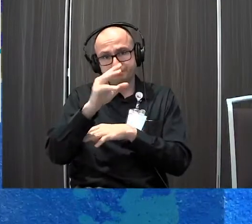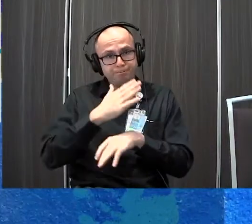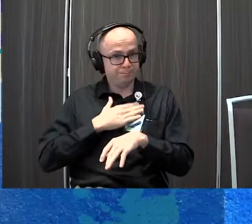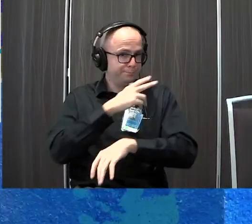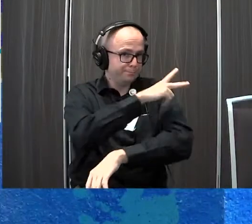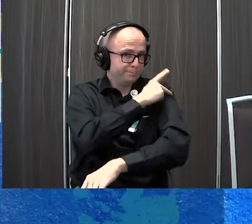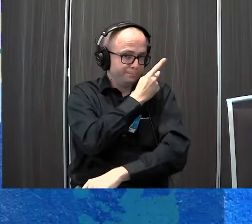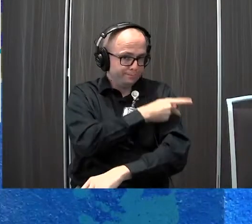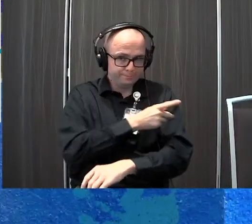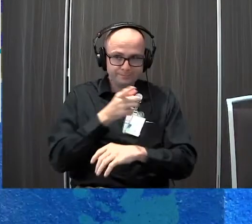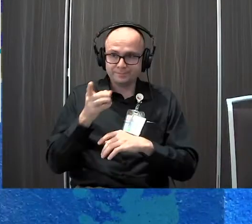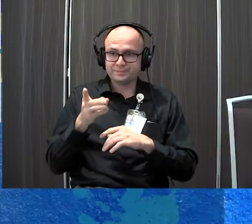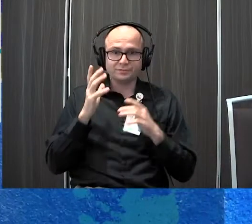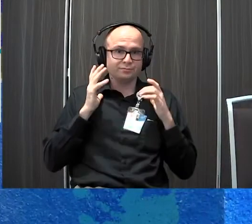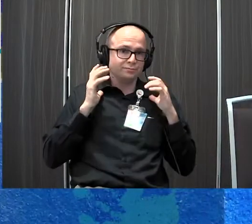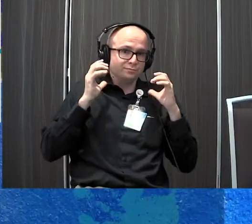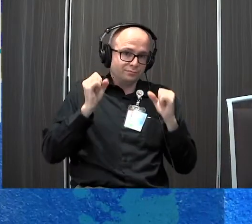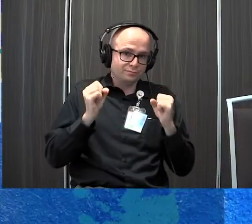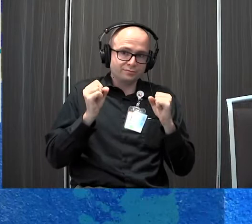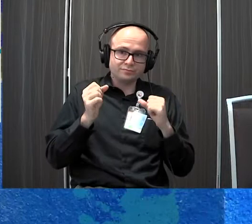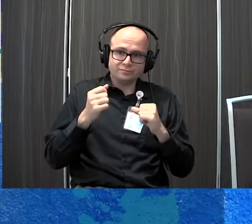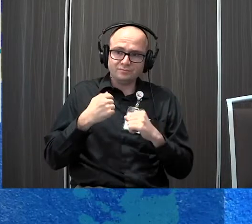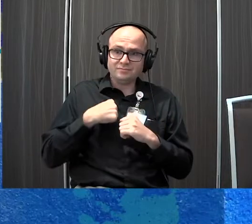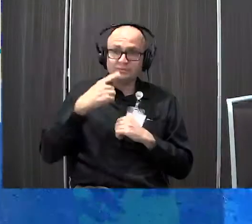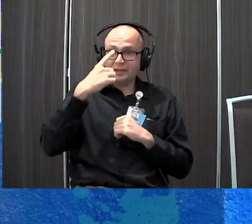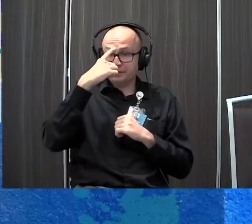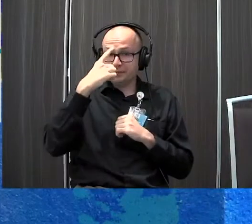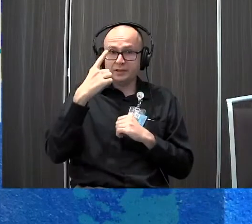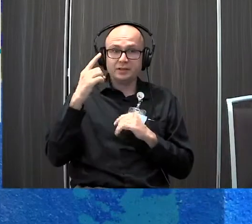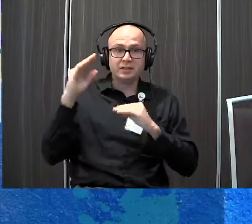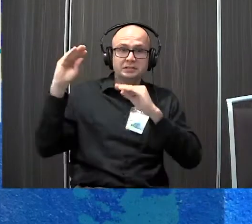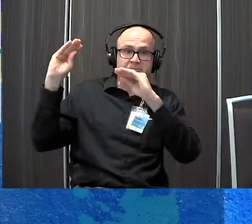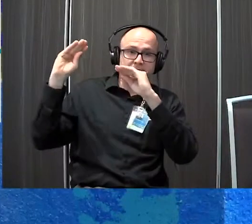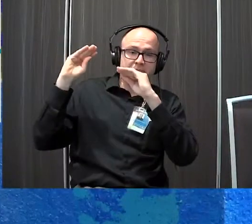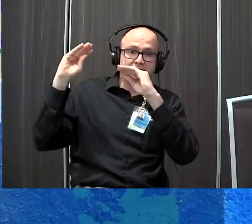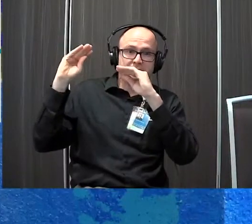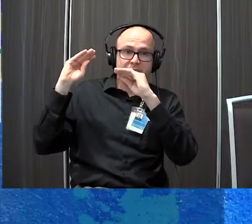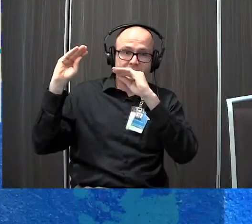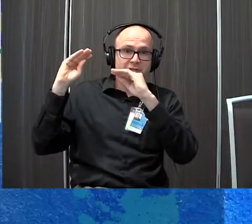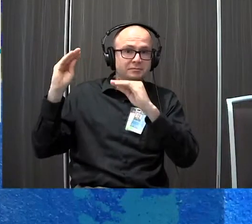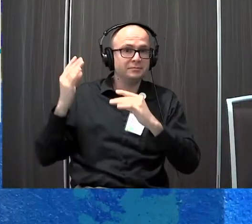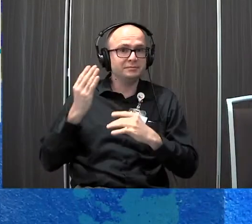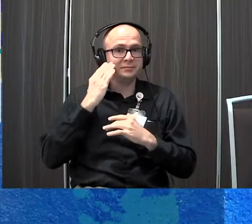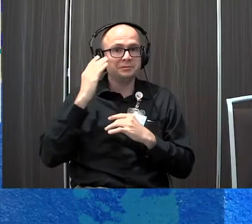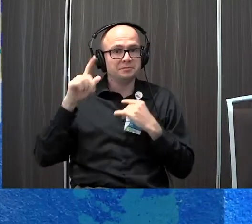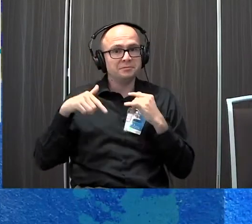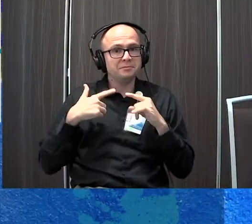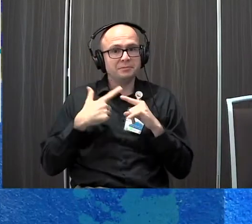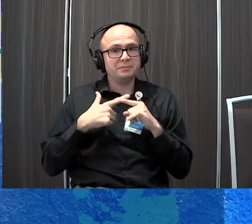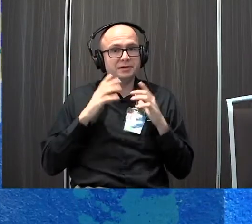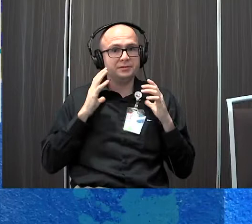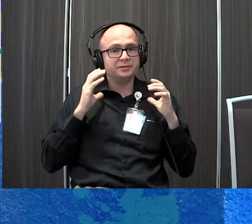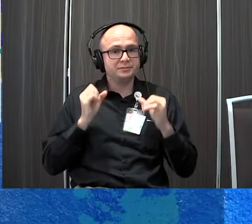who has charge syndrome and I think has taught me most of or much of what I know about